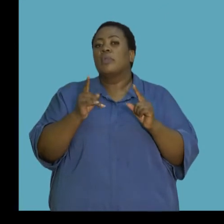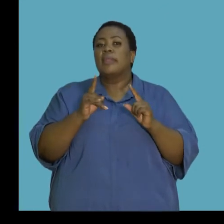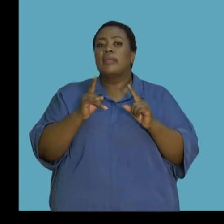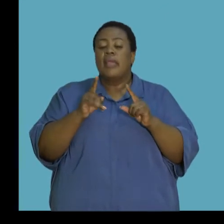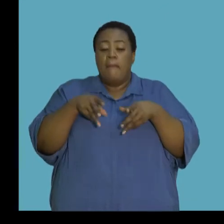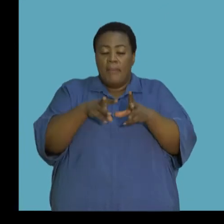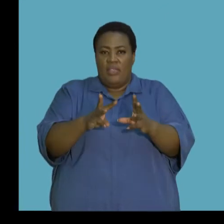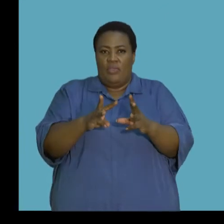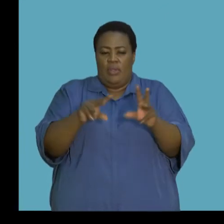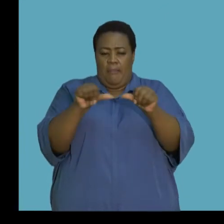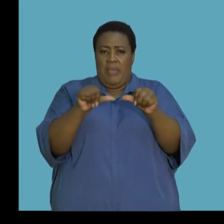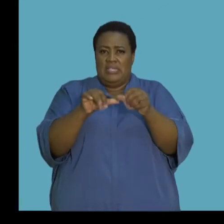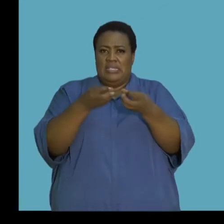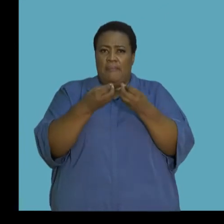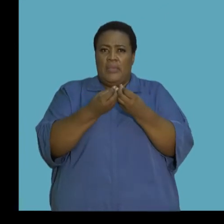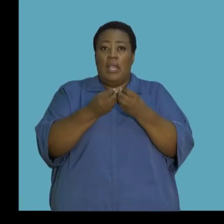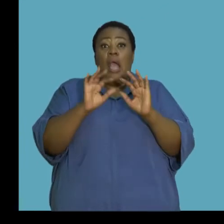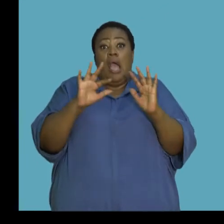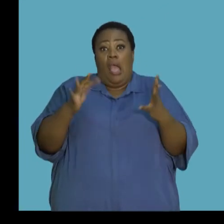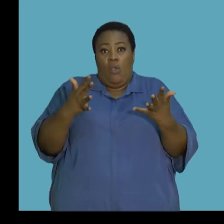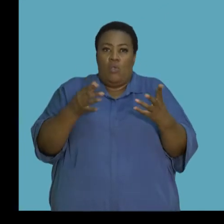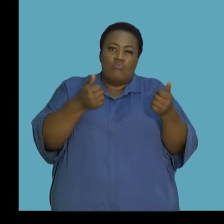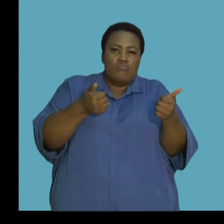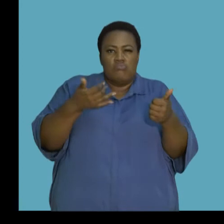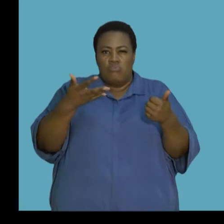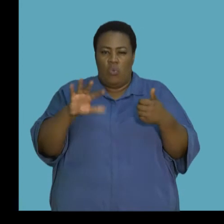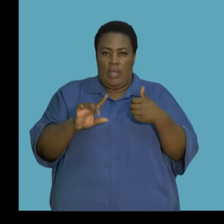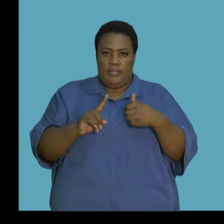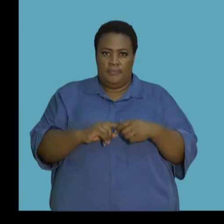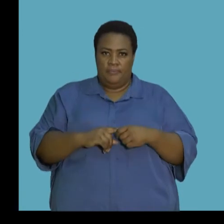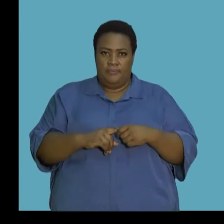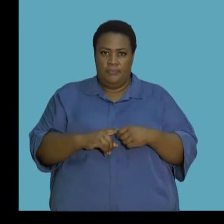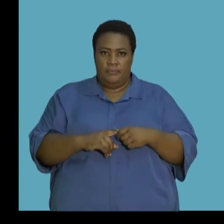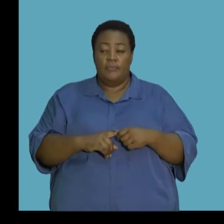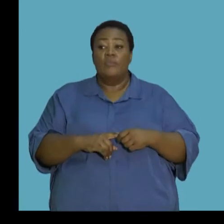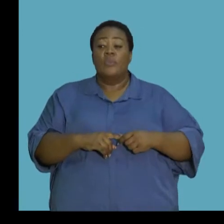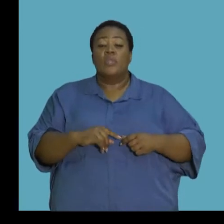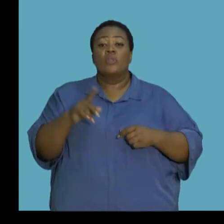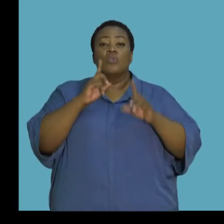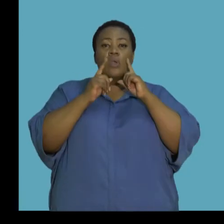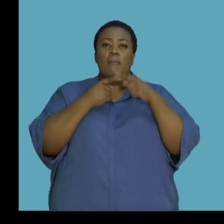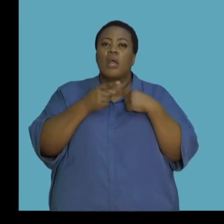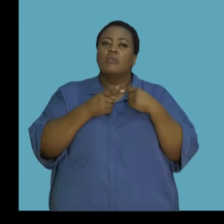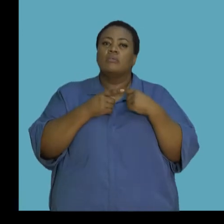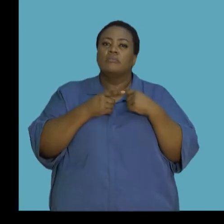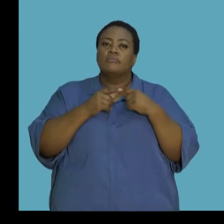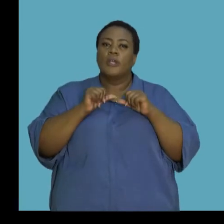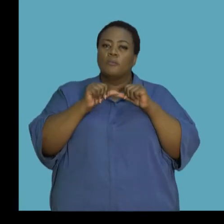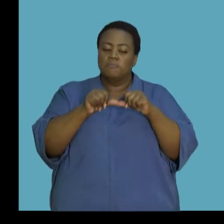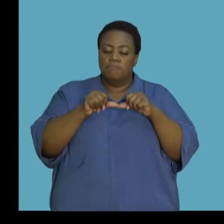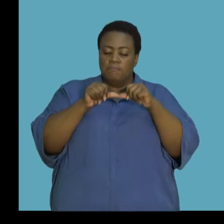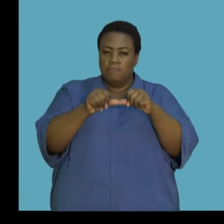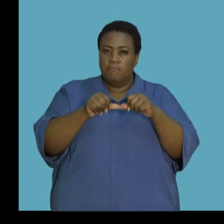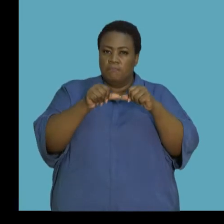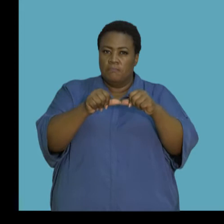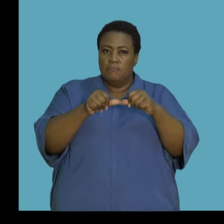a method measures something. So let's look at reliability. It refers to the consistency